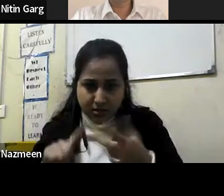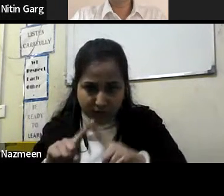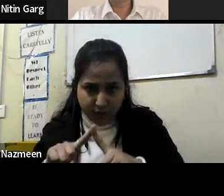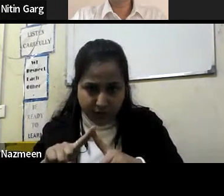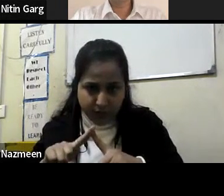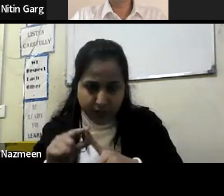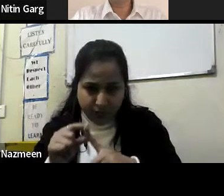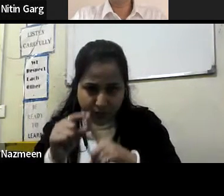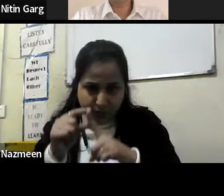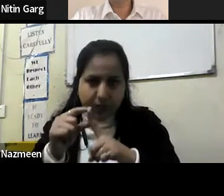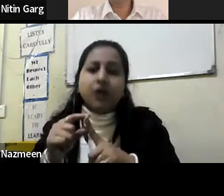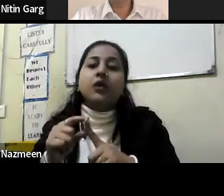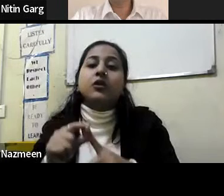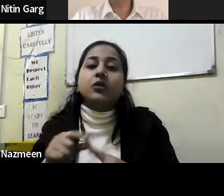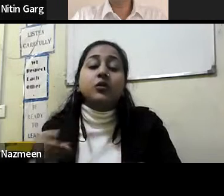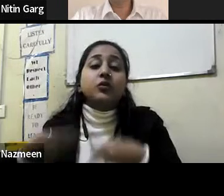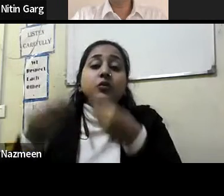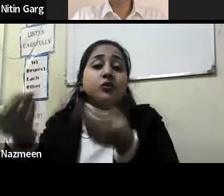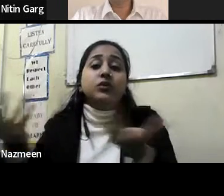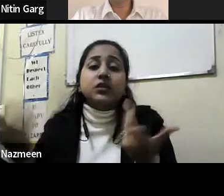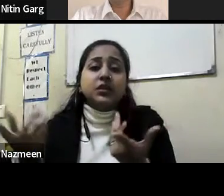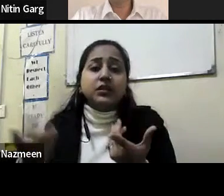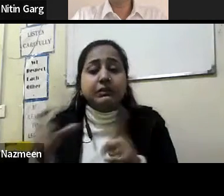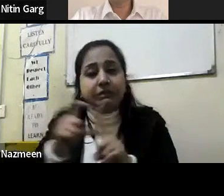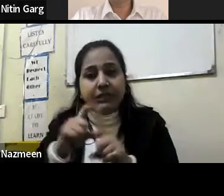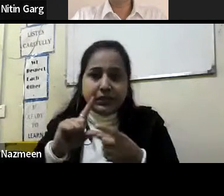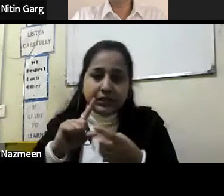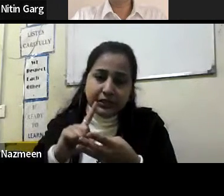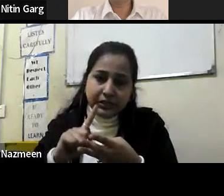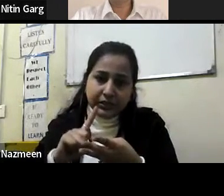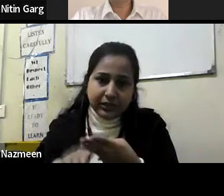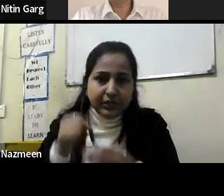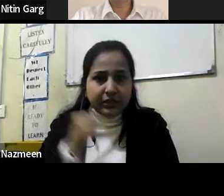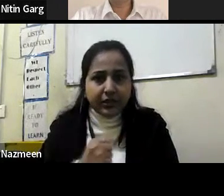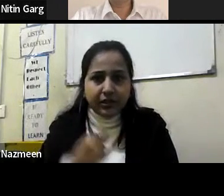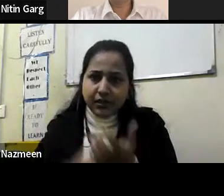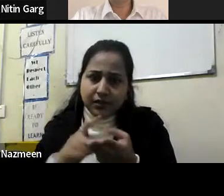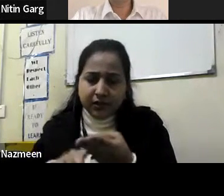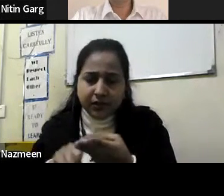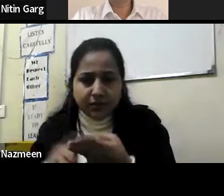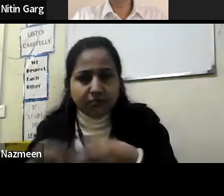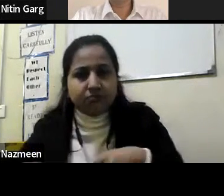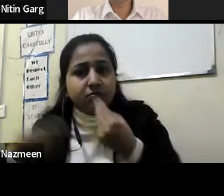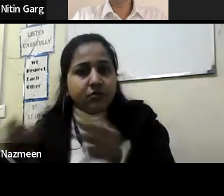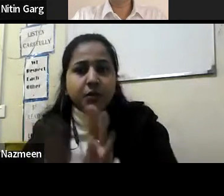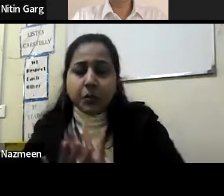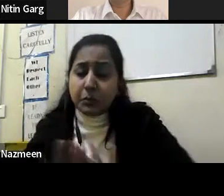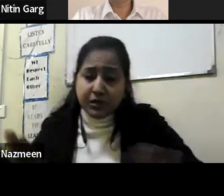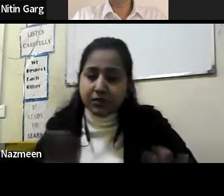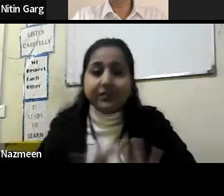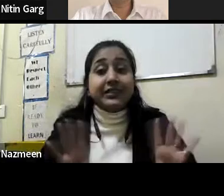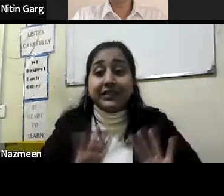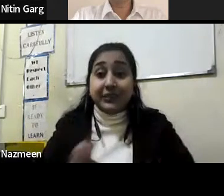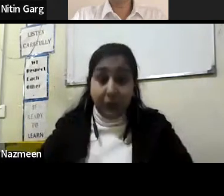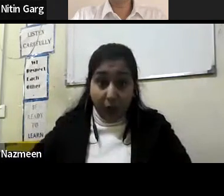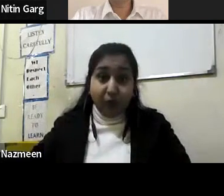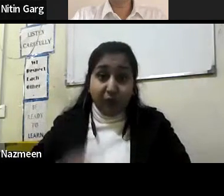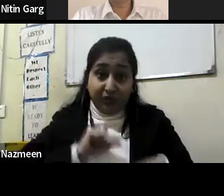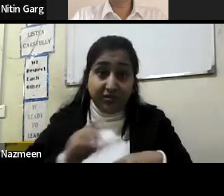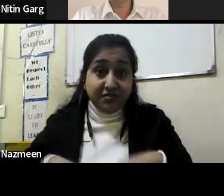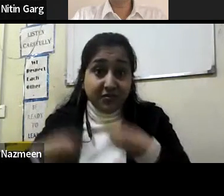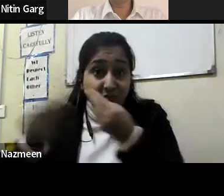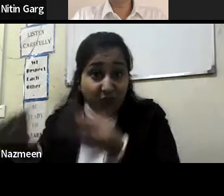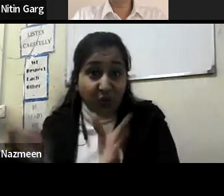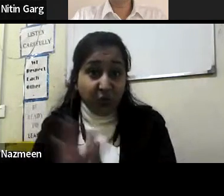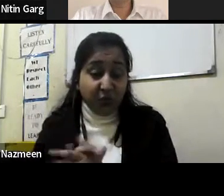confidence with which they walk out after the degree. That makes a huge difference. That we believe that particularly